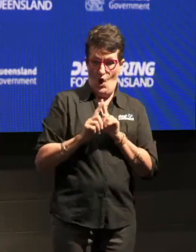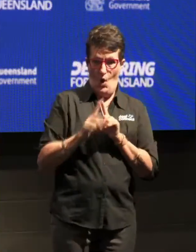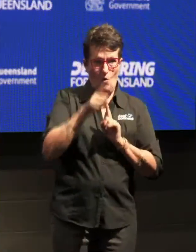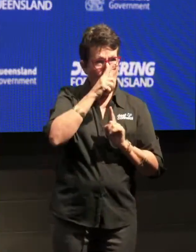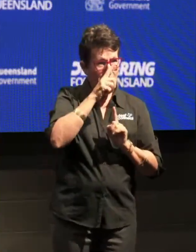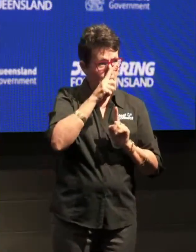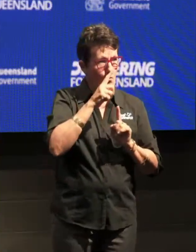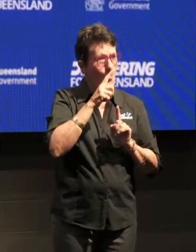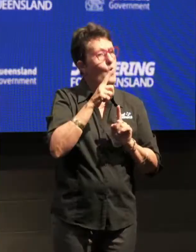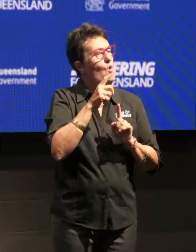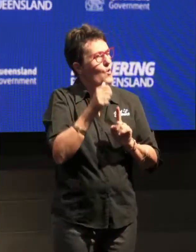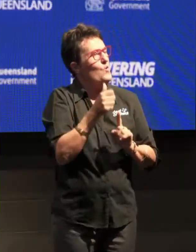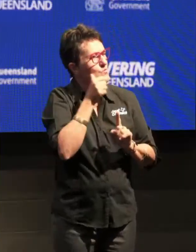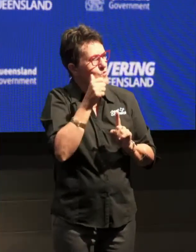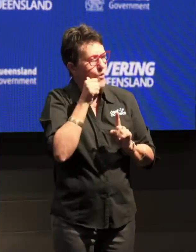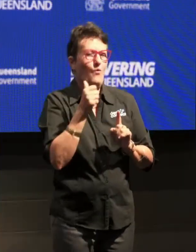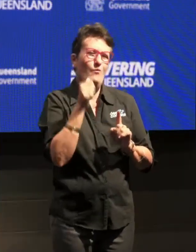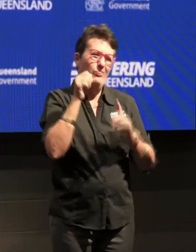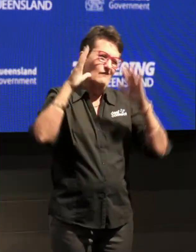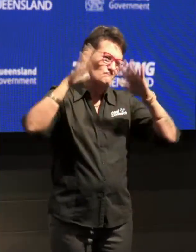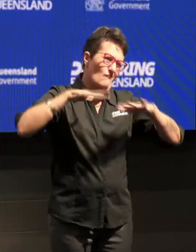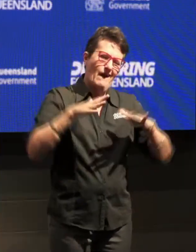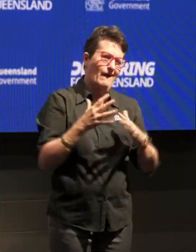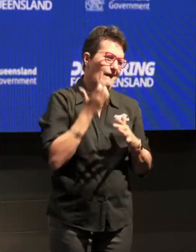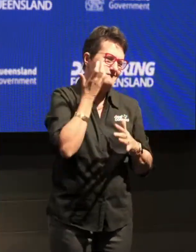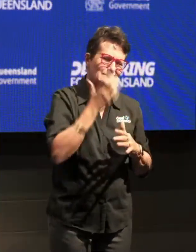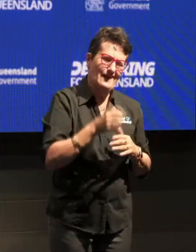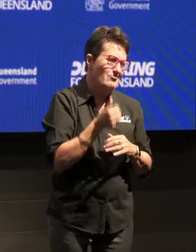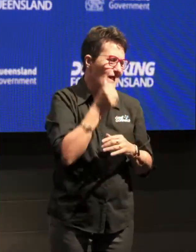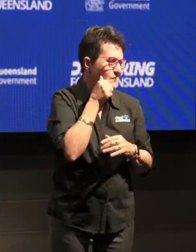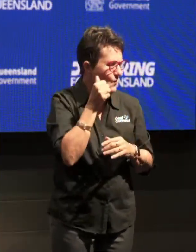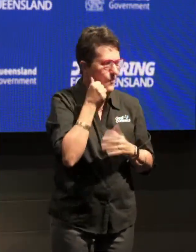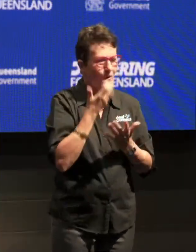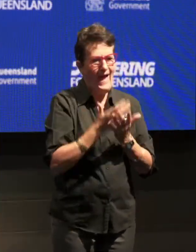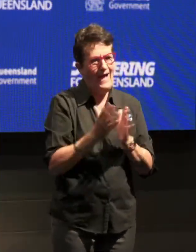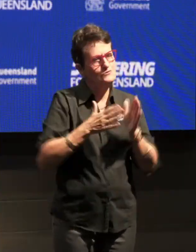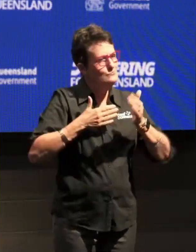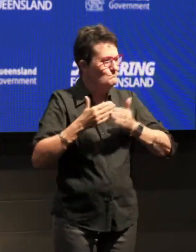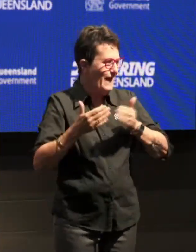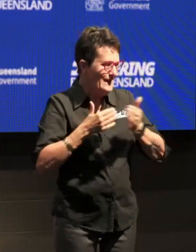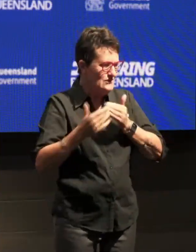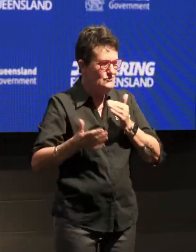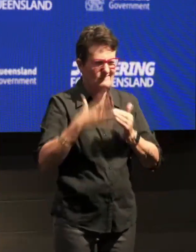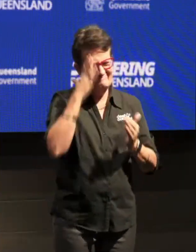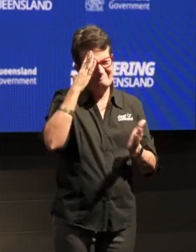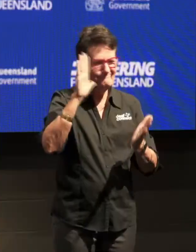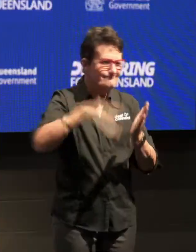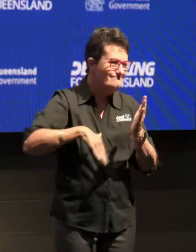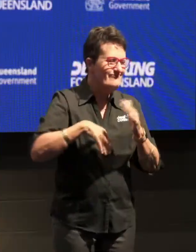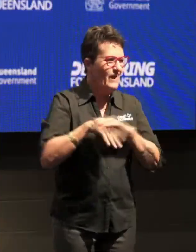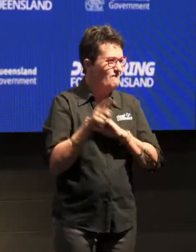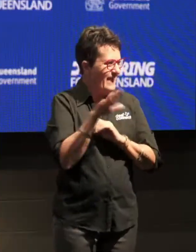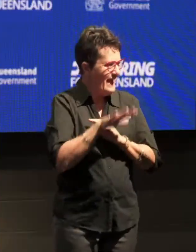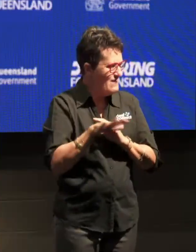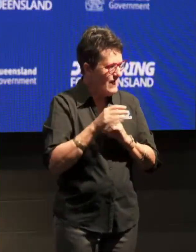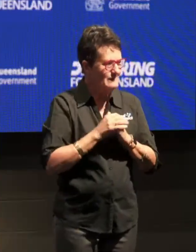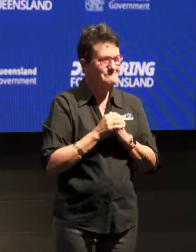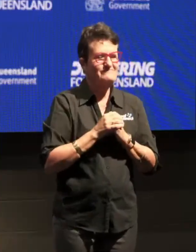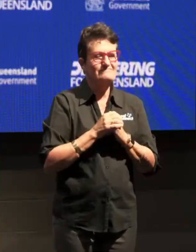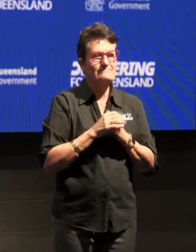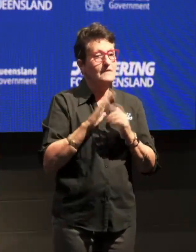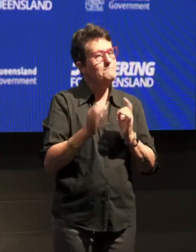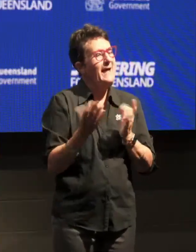and breathe wet weather conditions every day. They know how to handle these things. They are experts in their field, and having that extra